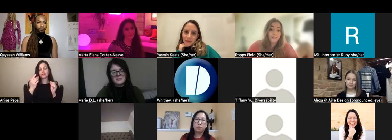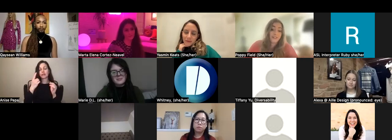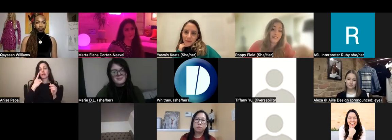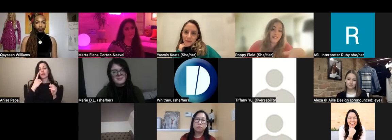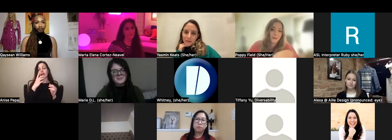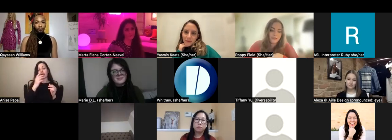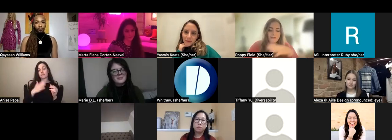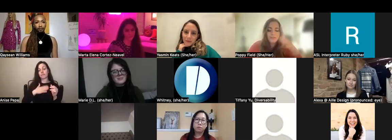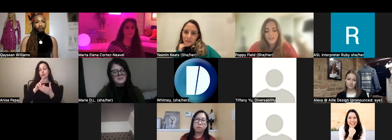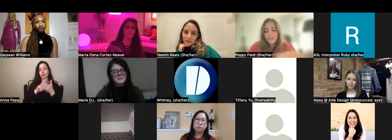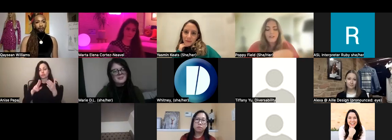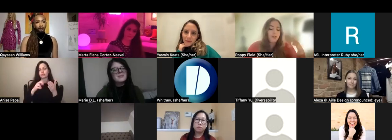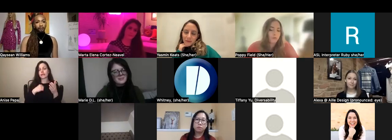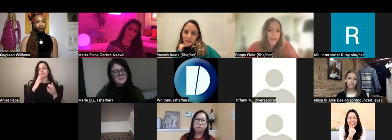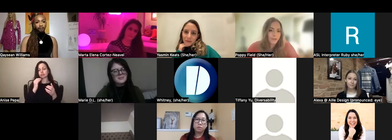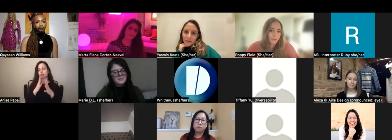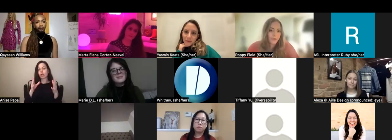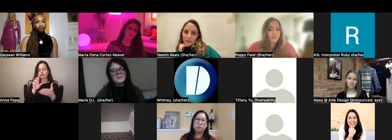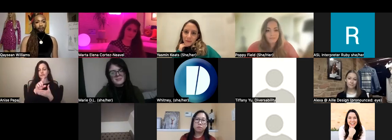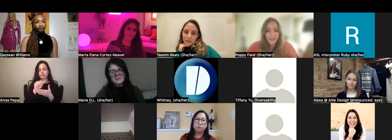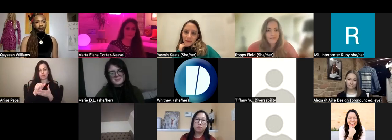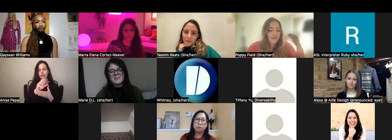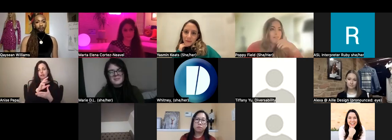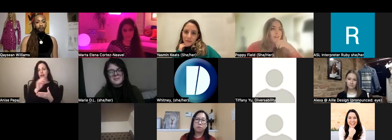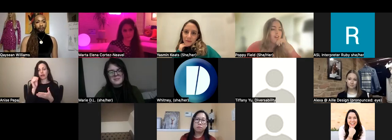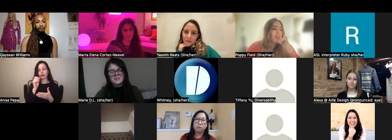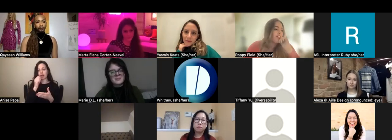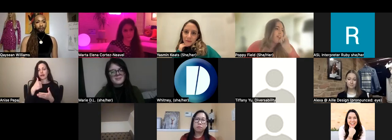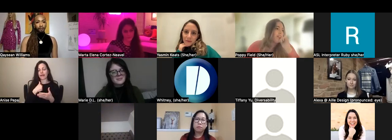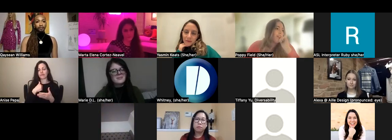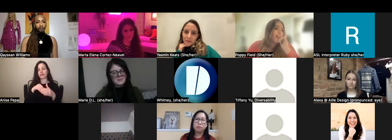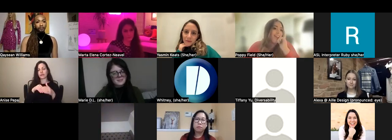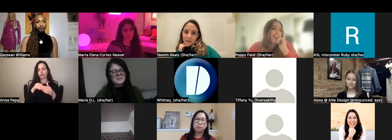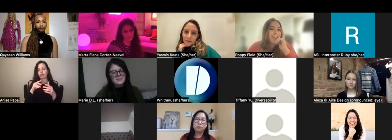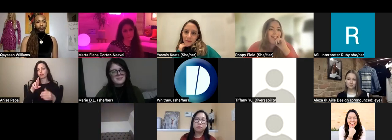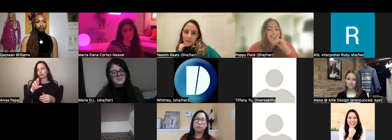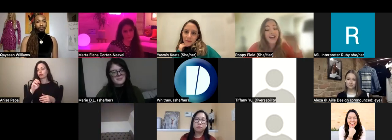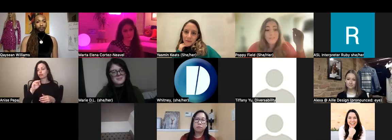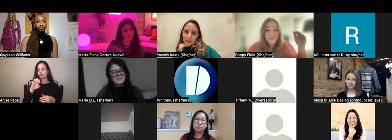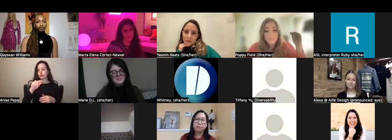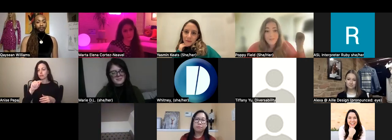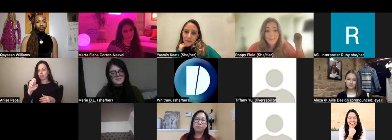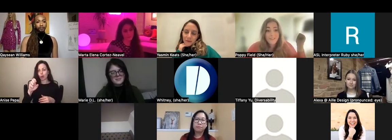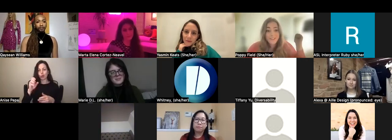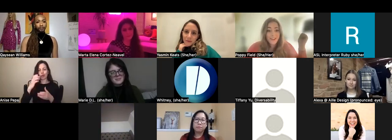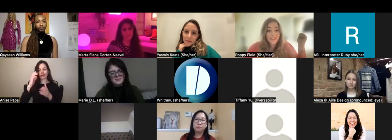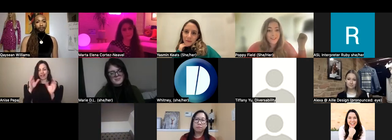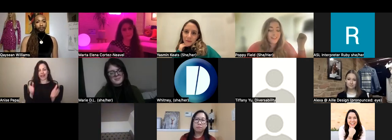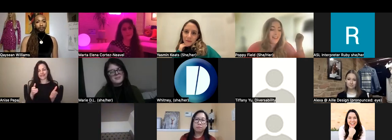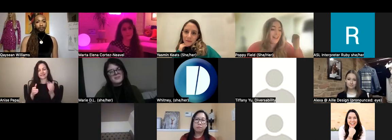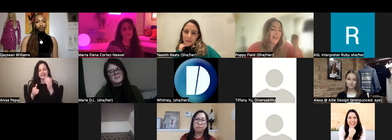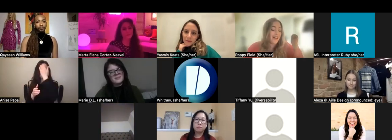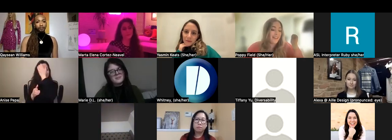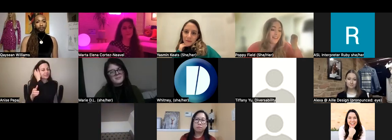lot of inaccessibility in terms of not having remote lessons, etc. So I think that was the big first